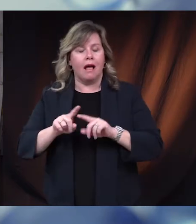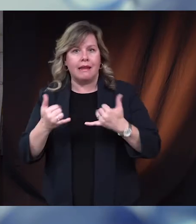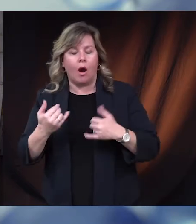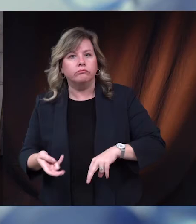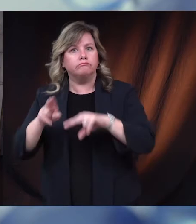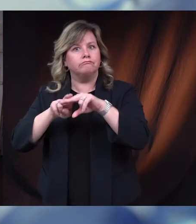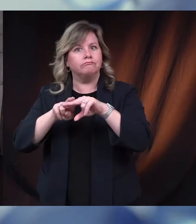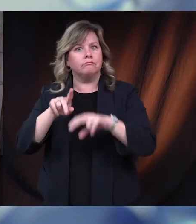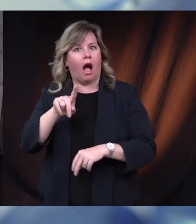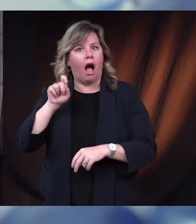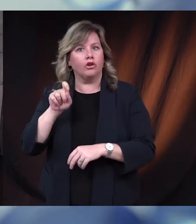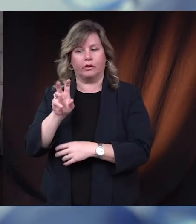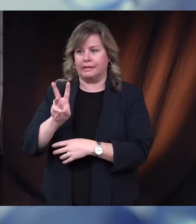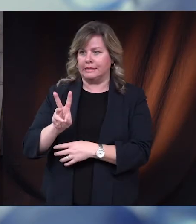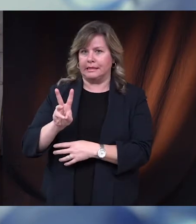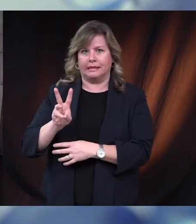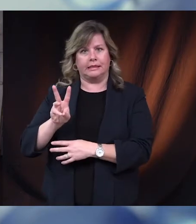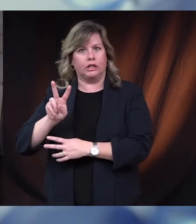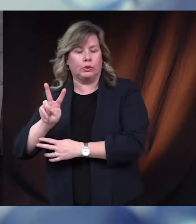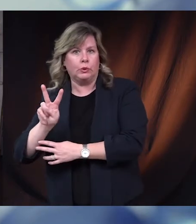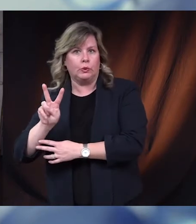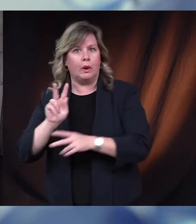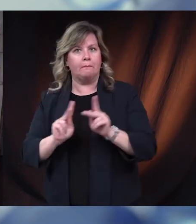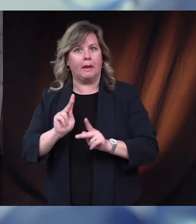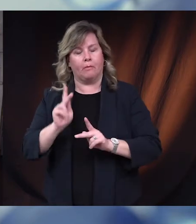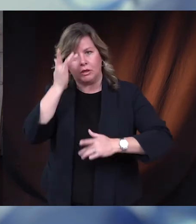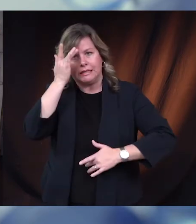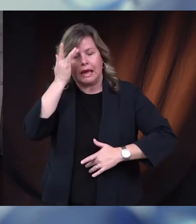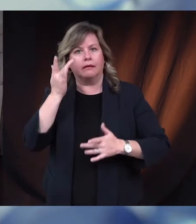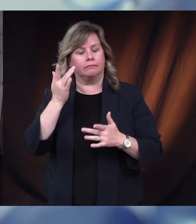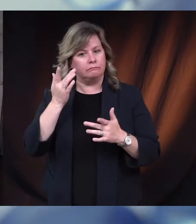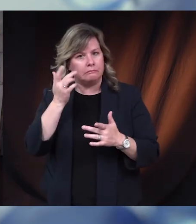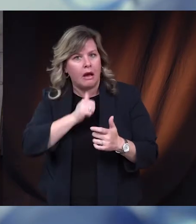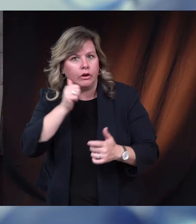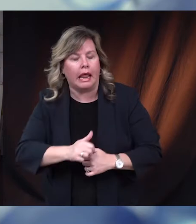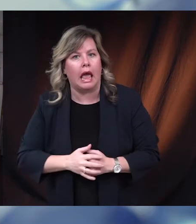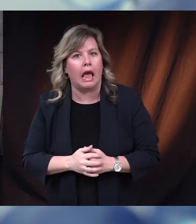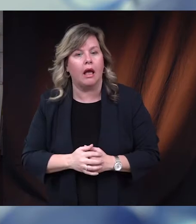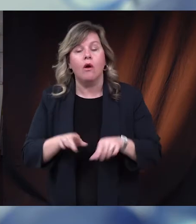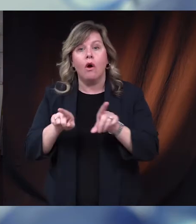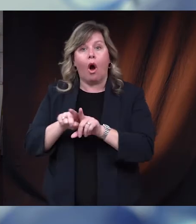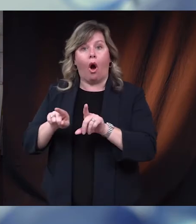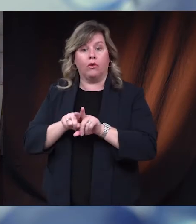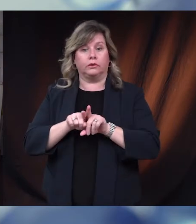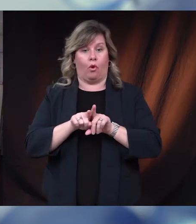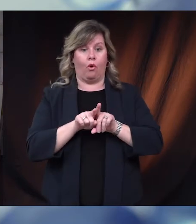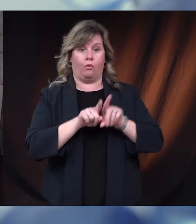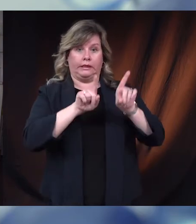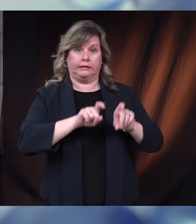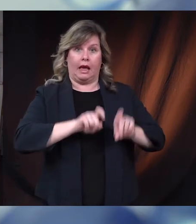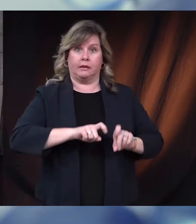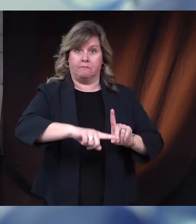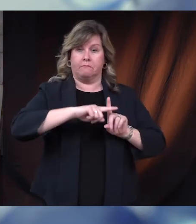162 cases per day, more than doubling where we were at 1 month ago. And our positivity rate has increased pretty dramatically